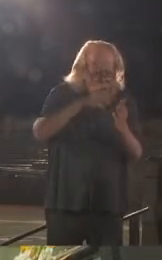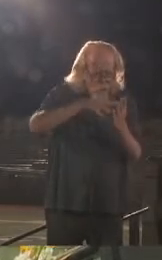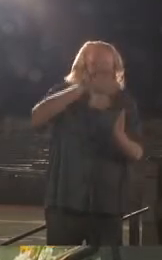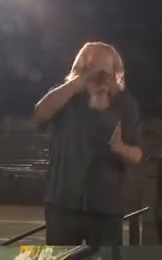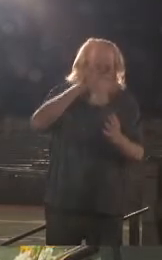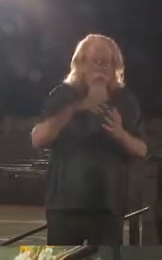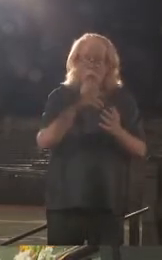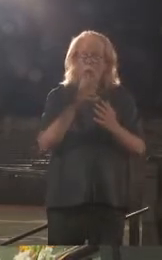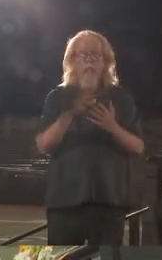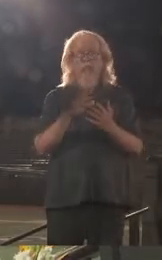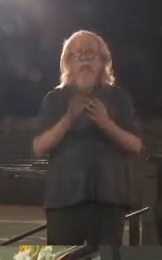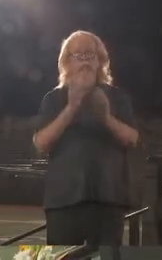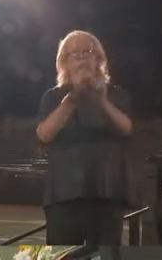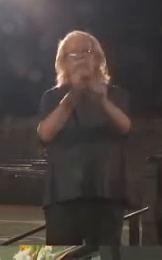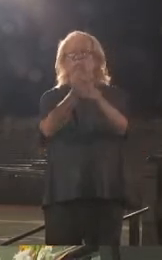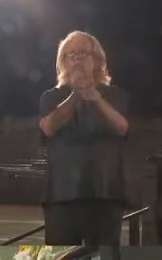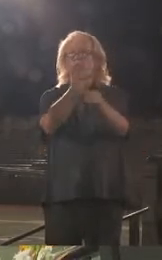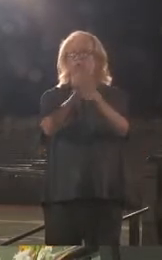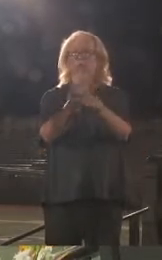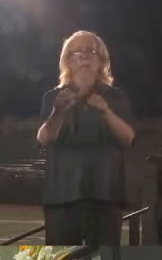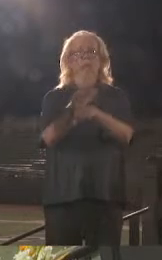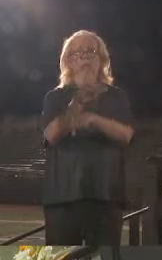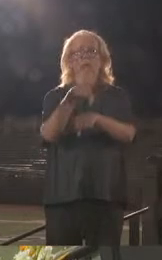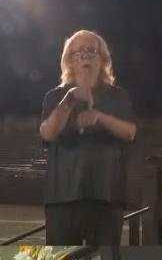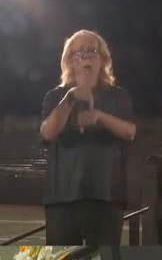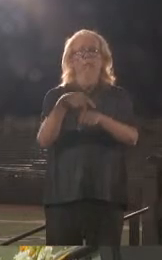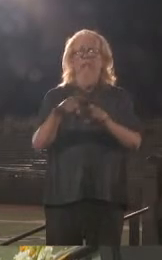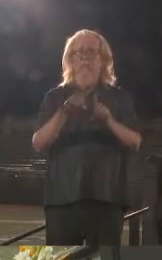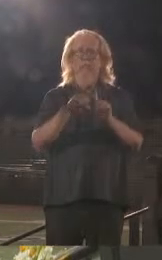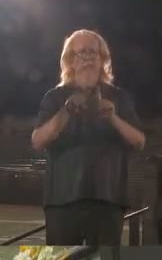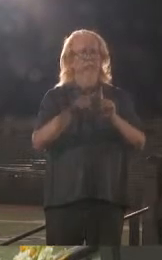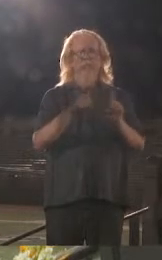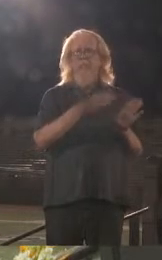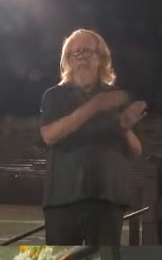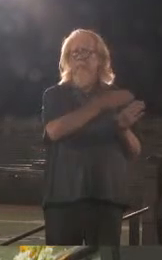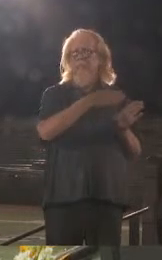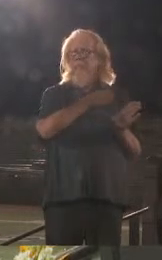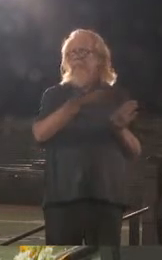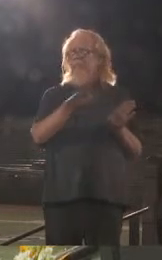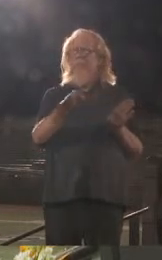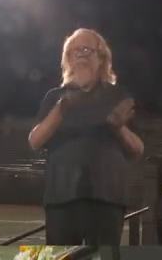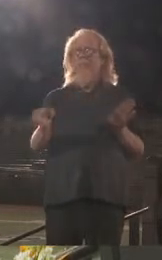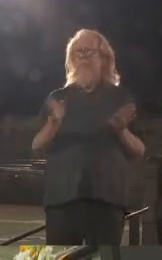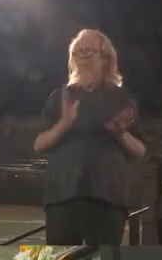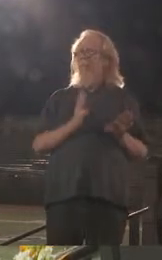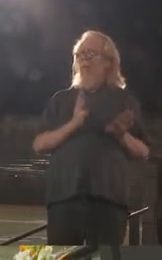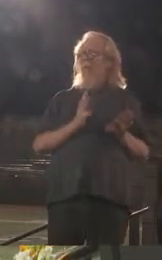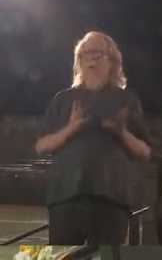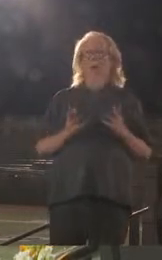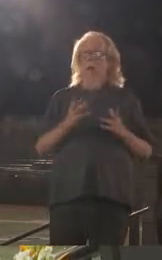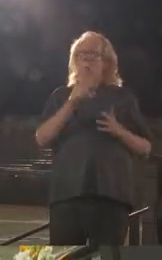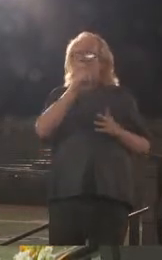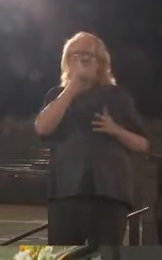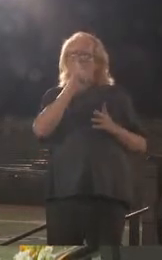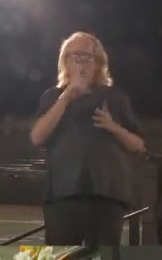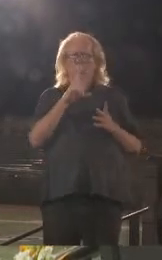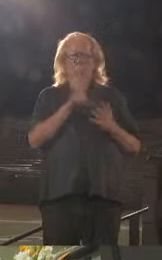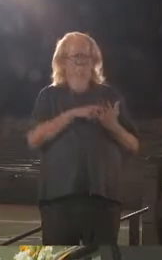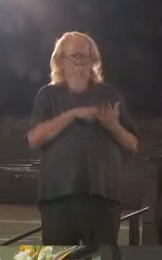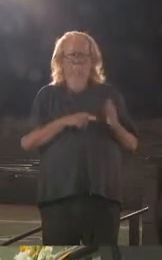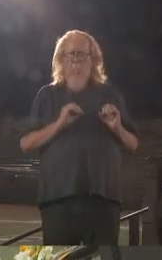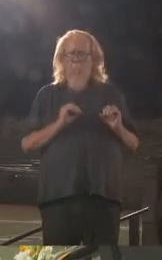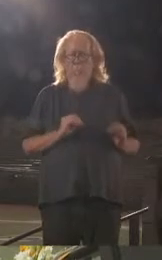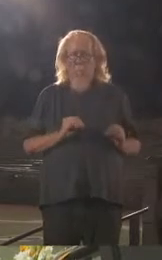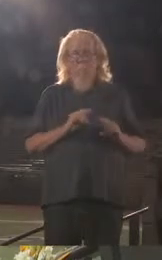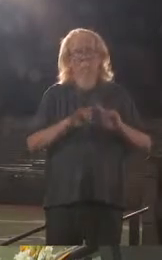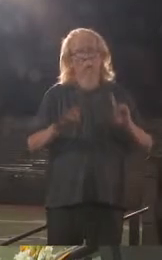full-time employees. These are all perfectly valid paths, and none of you should let anyone tell you otherwise. But class of 2023, I beg of